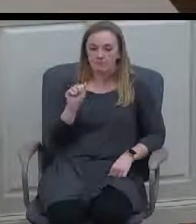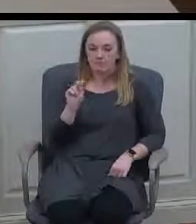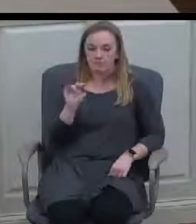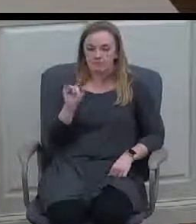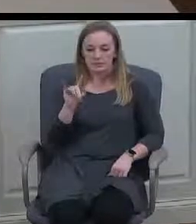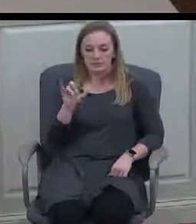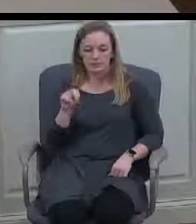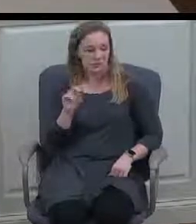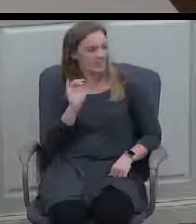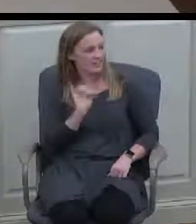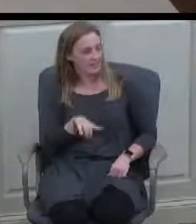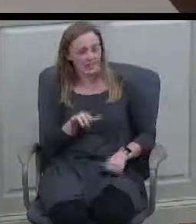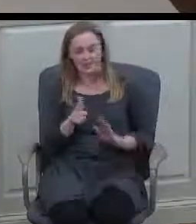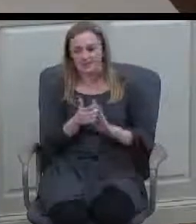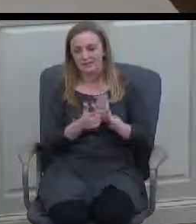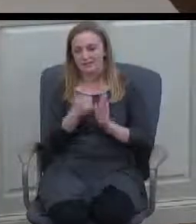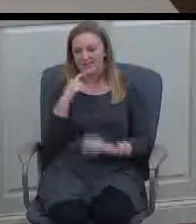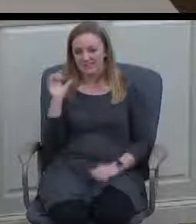Yeah.